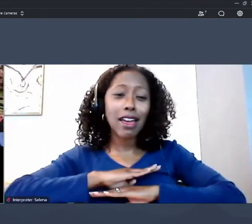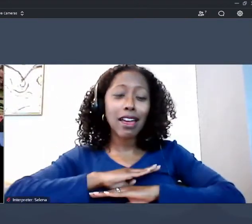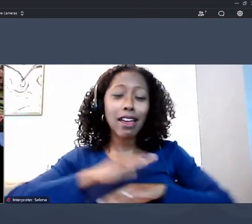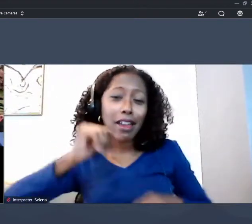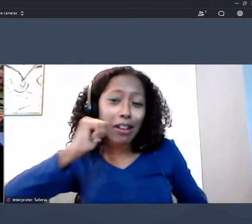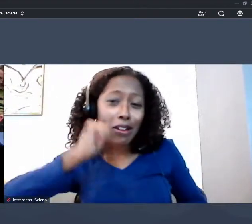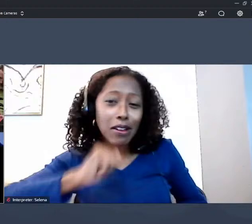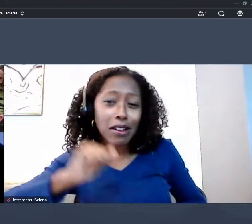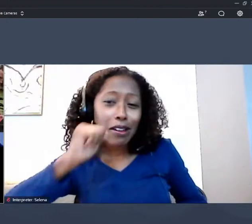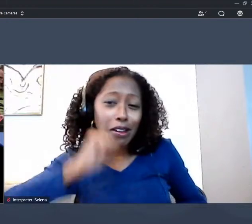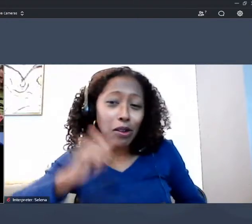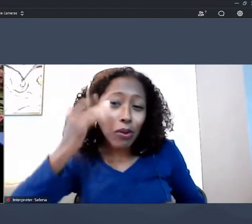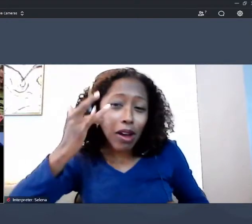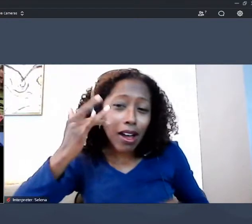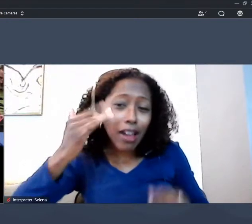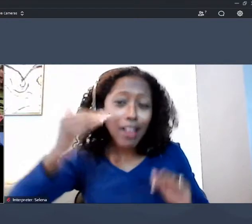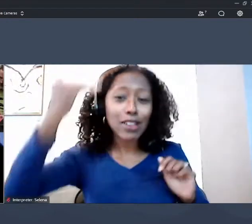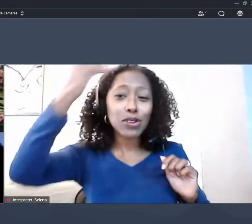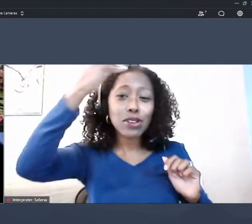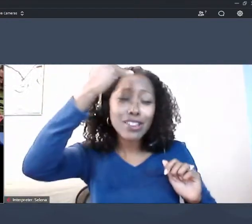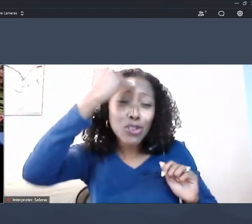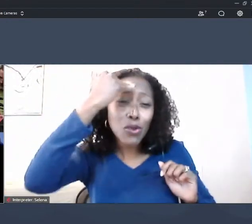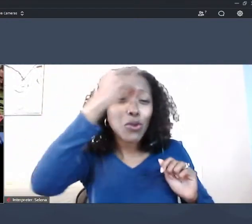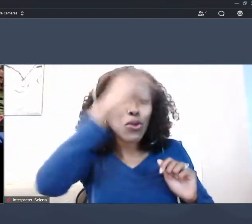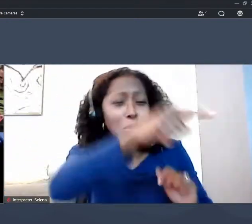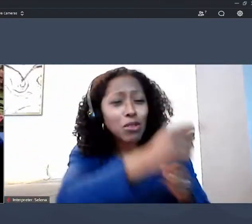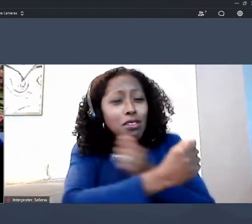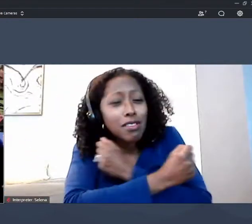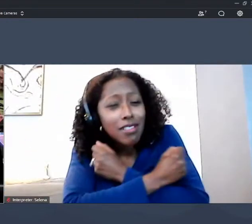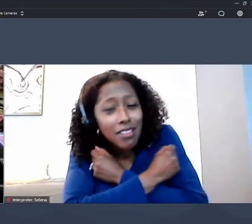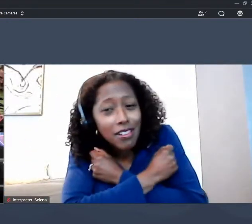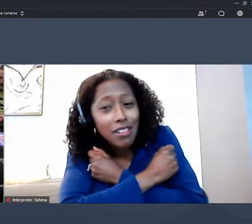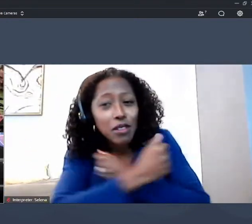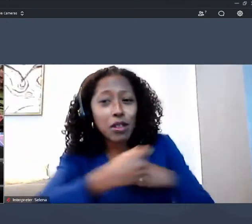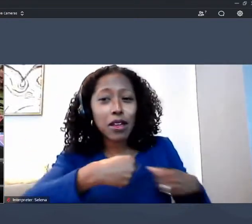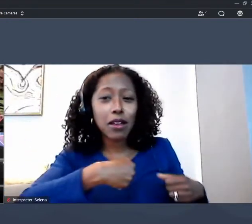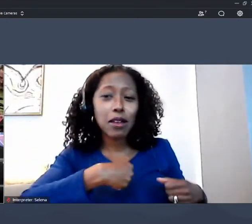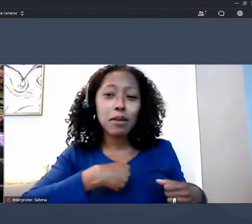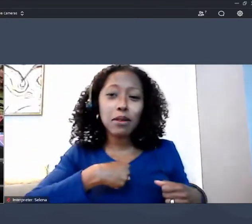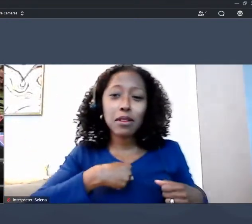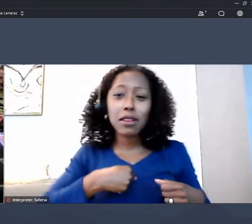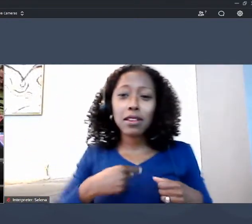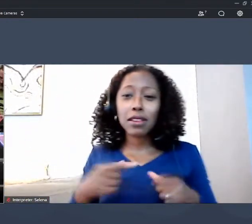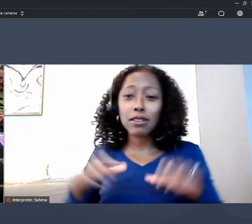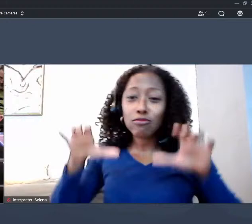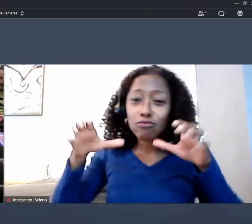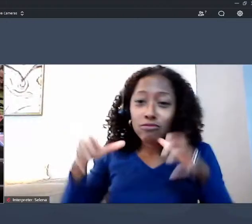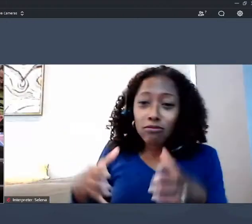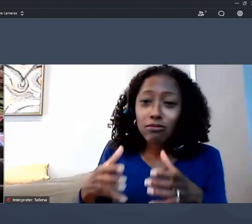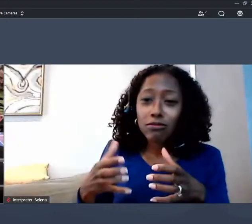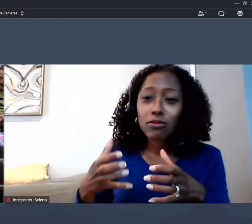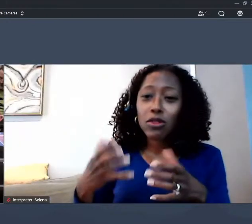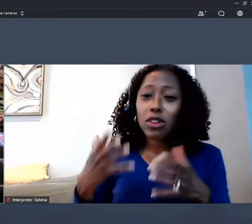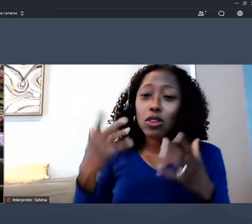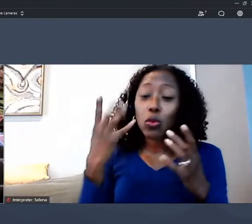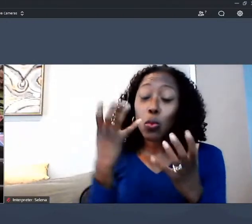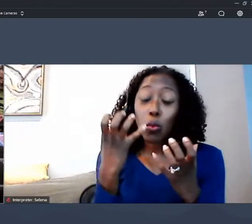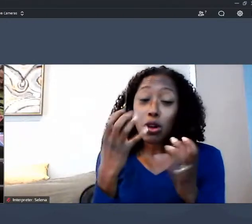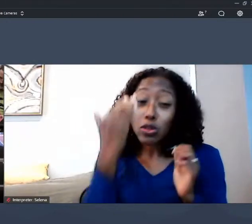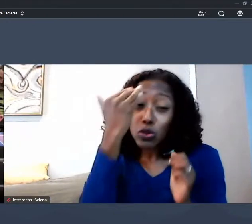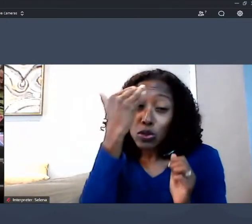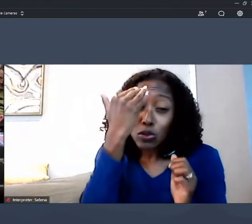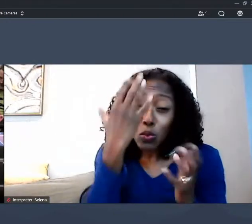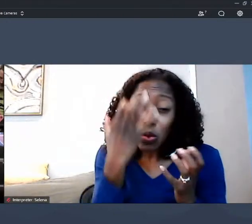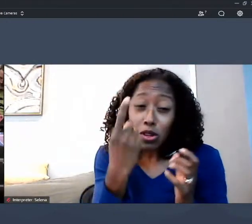just knowing that you love me. There's one thing I want you to